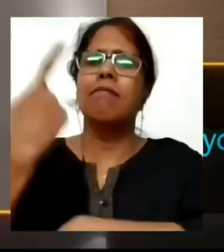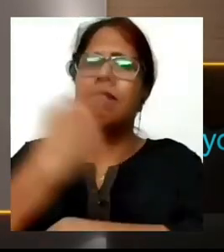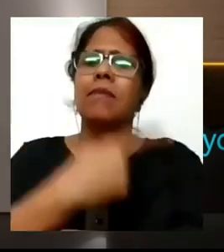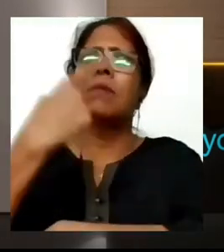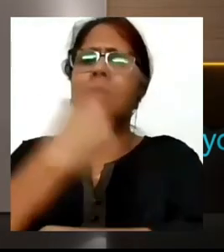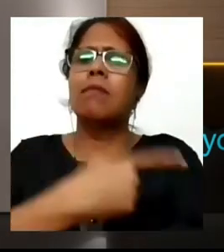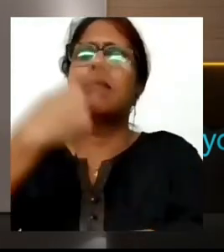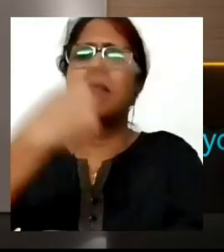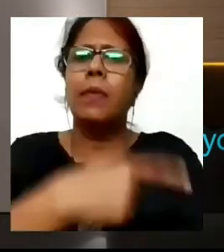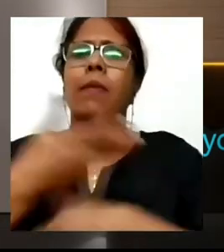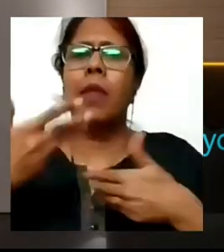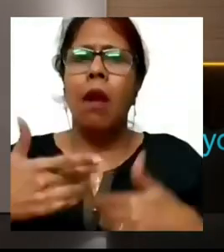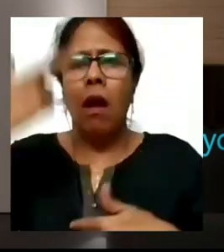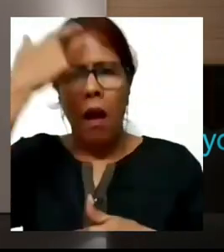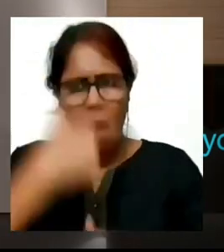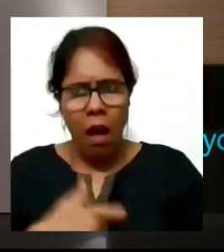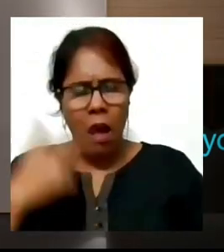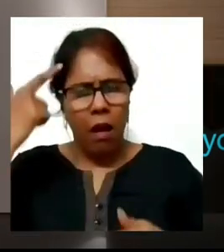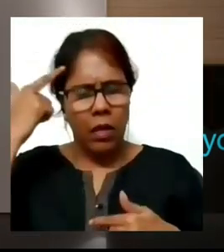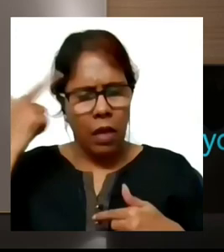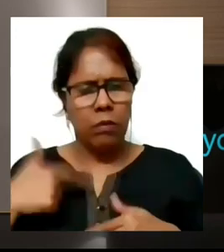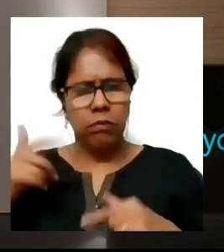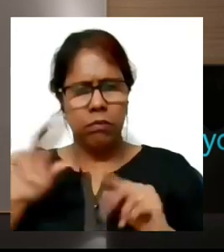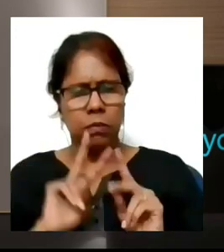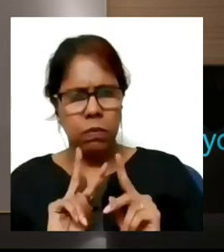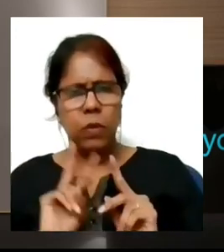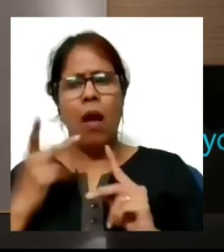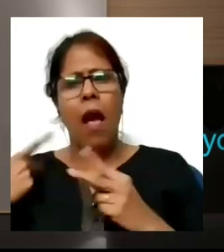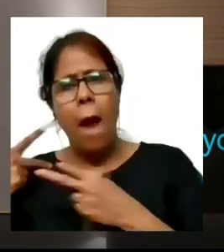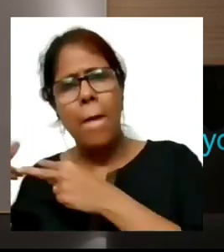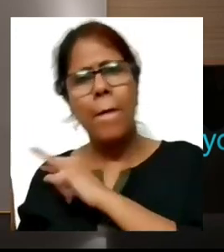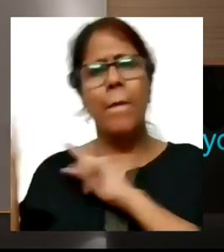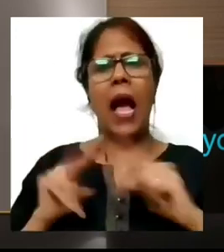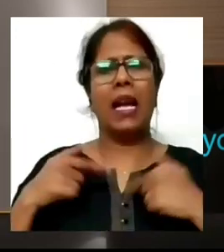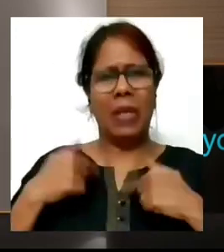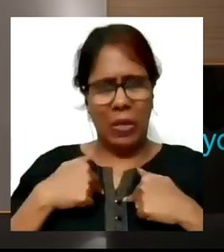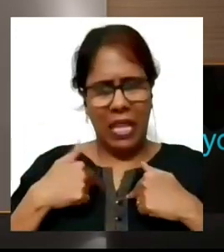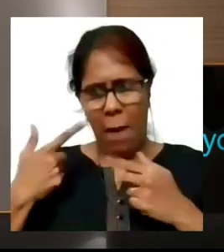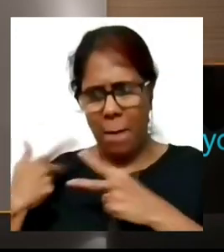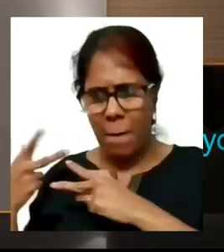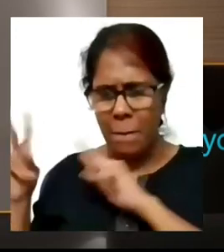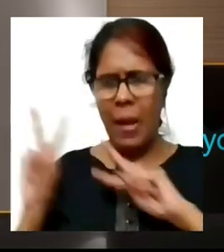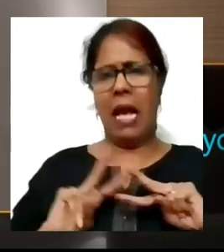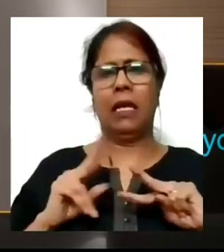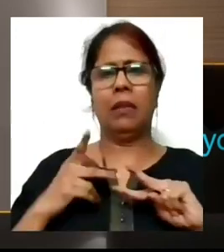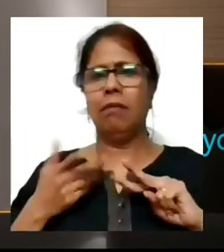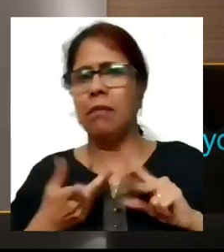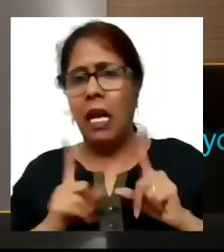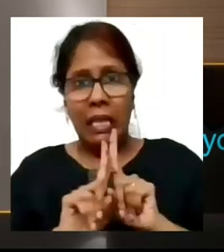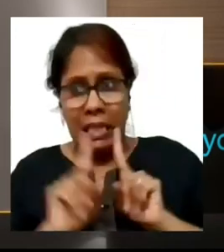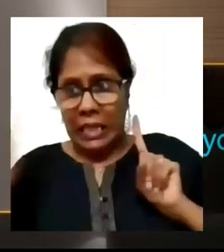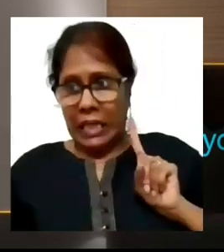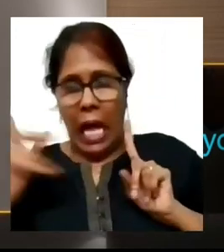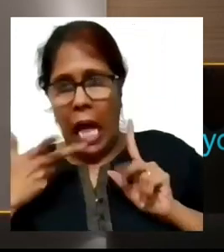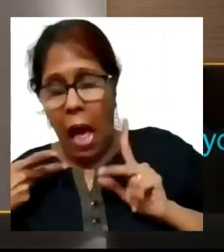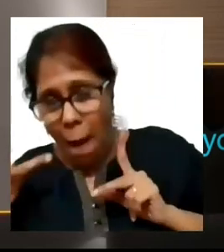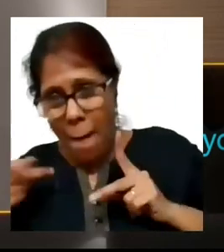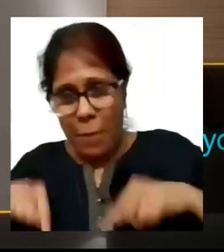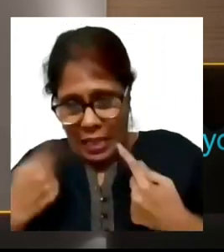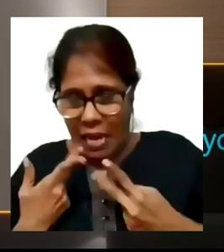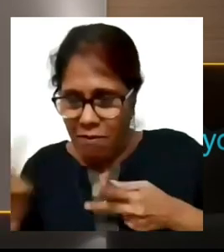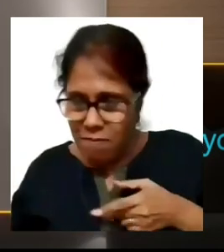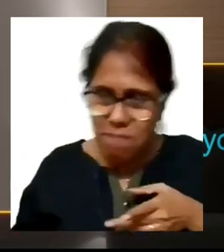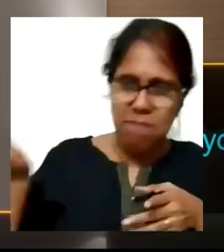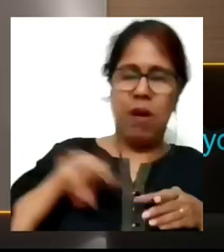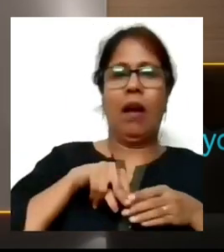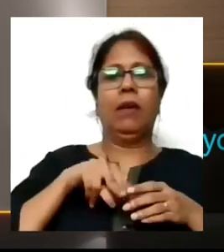myself into to just bring myself back to myself. This is what well-being